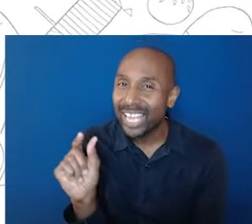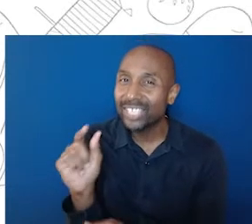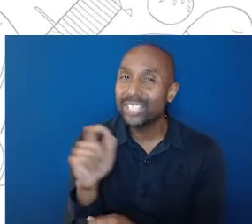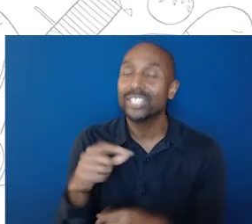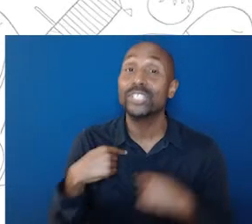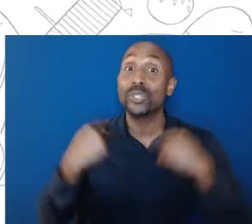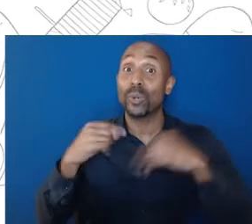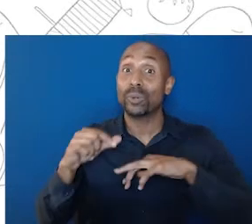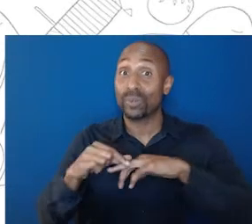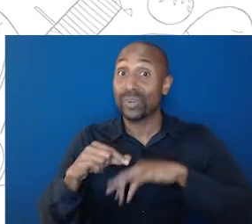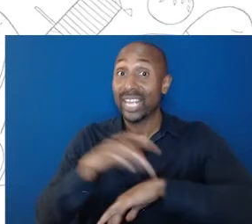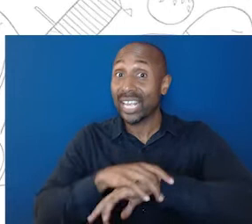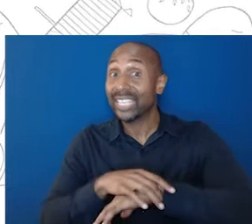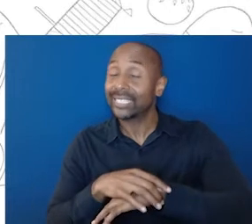it